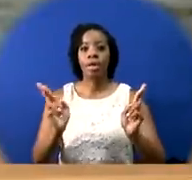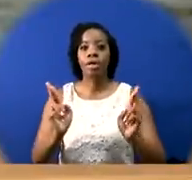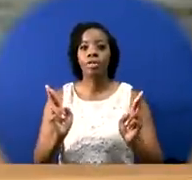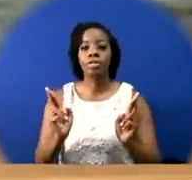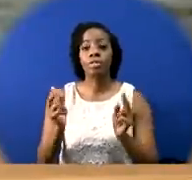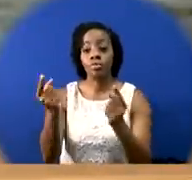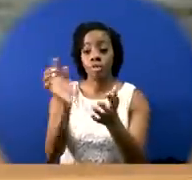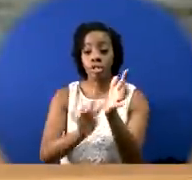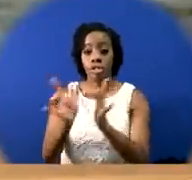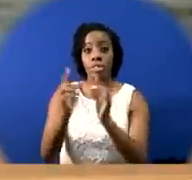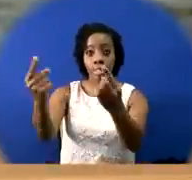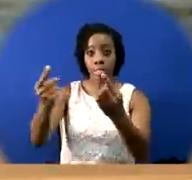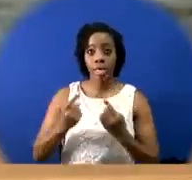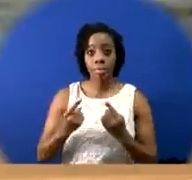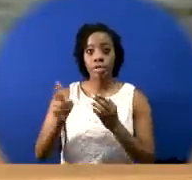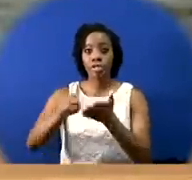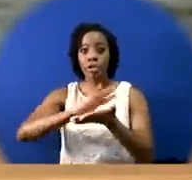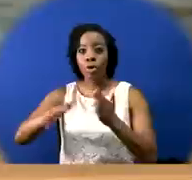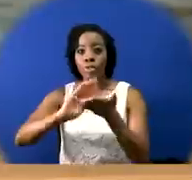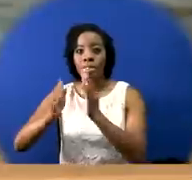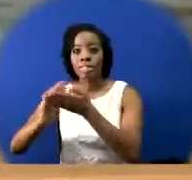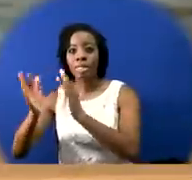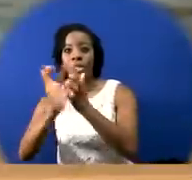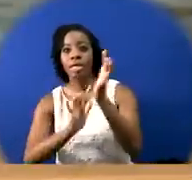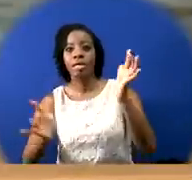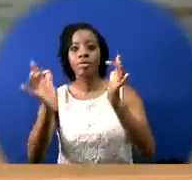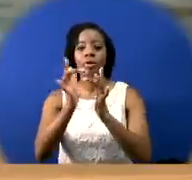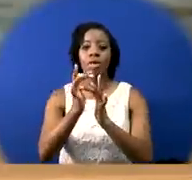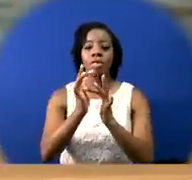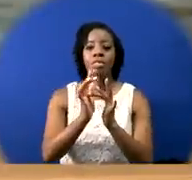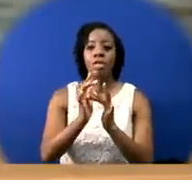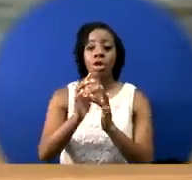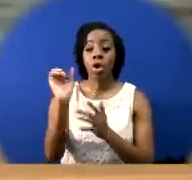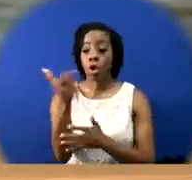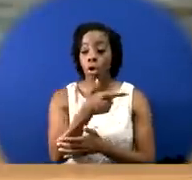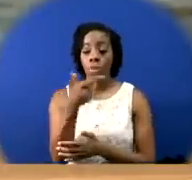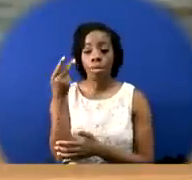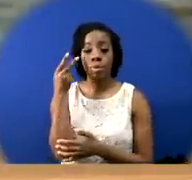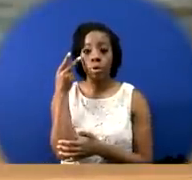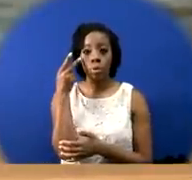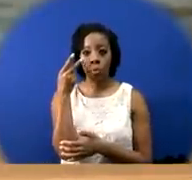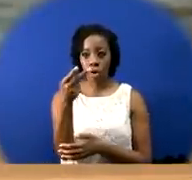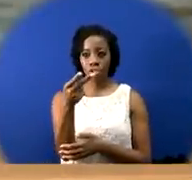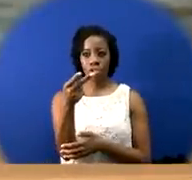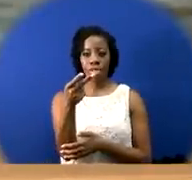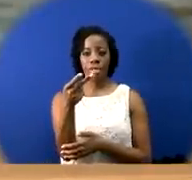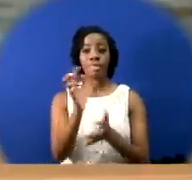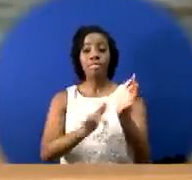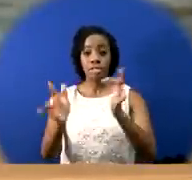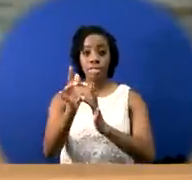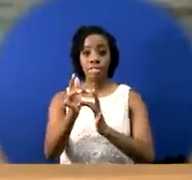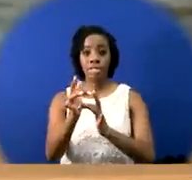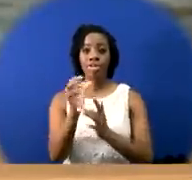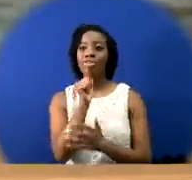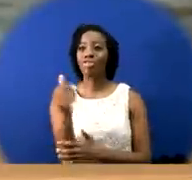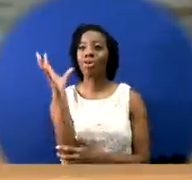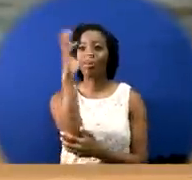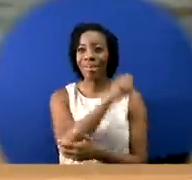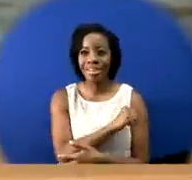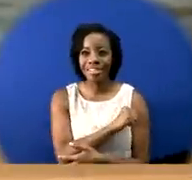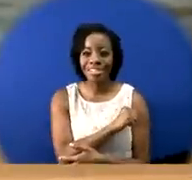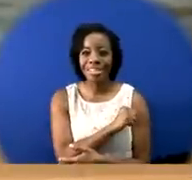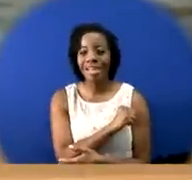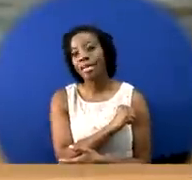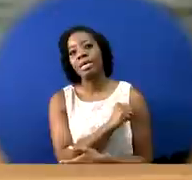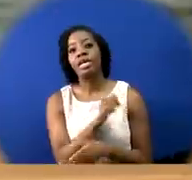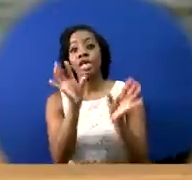of Jerusalem, all eyes will be on him. Please don't miss these details. They are fairly significant to